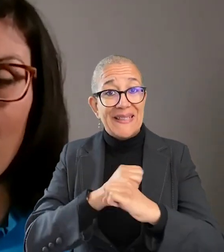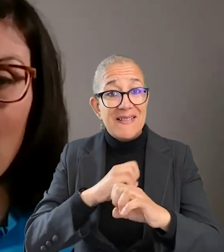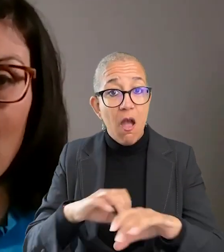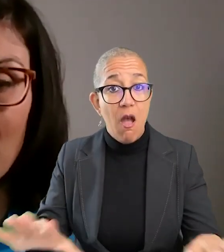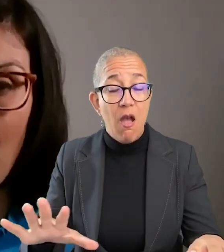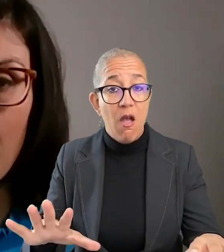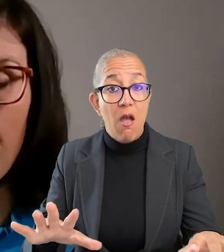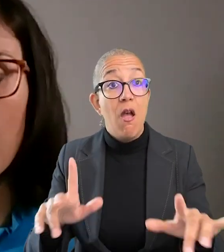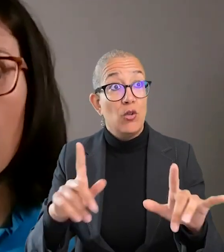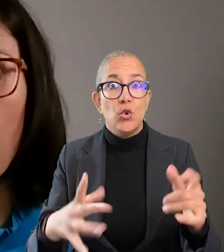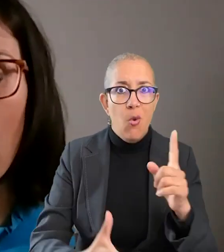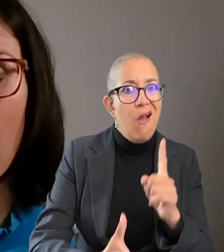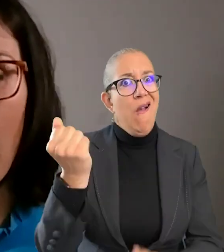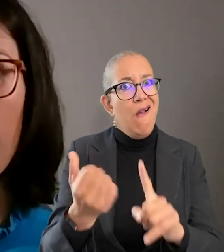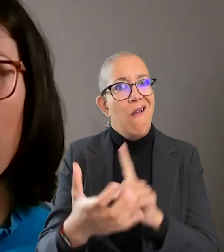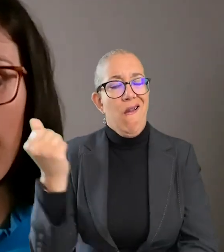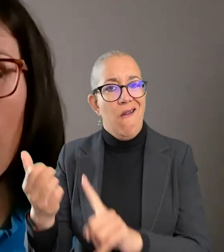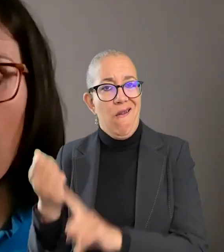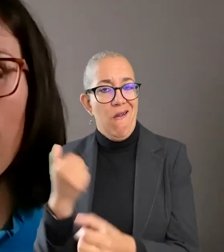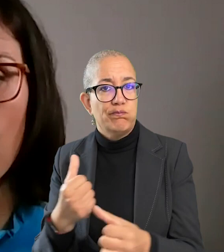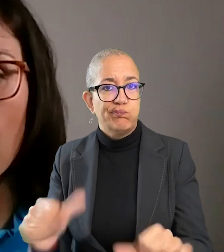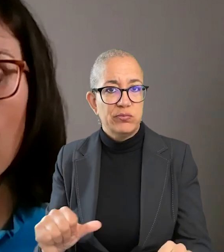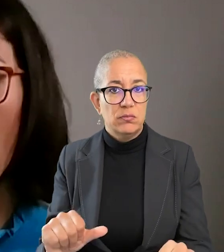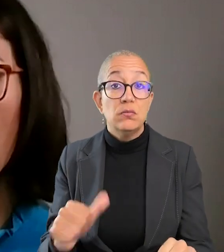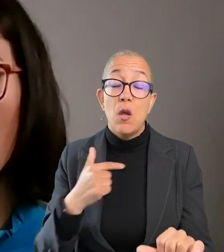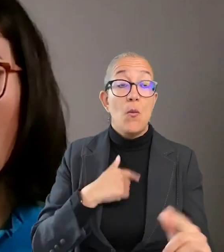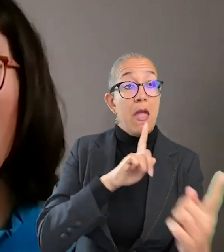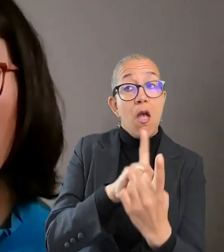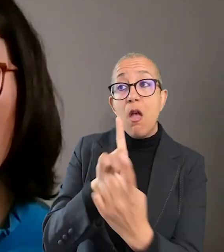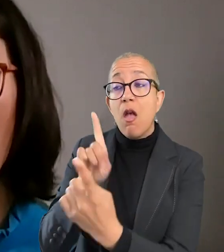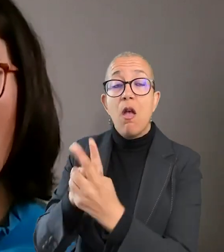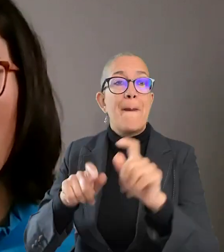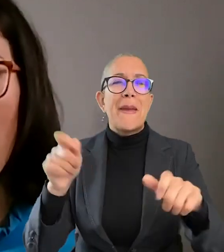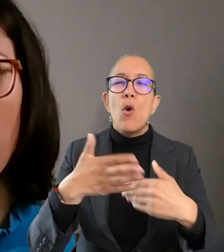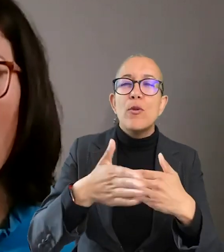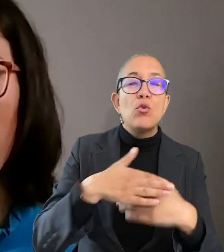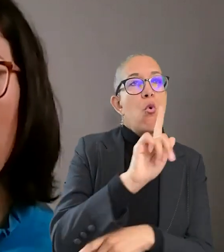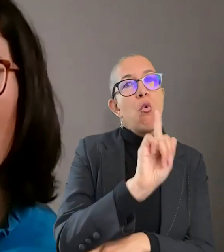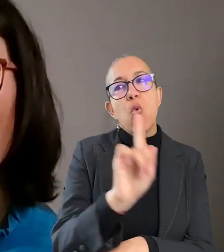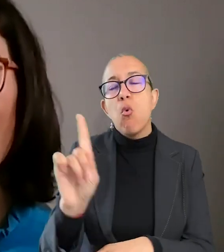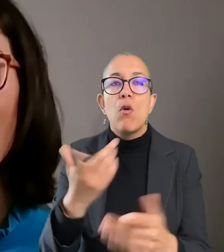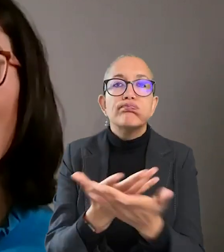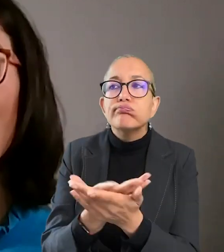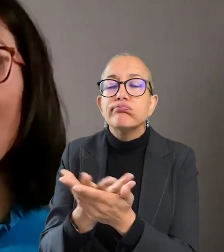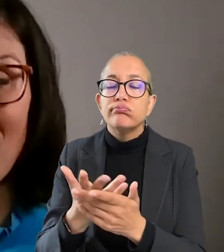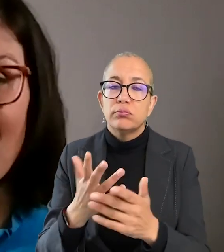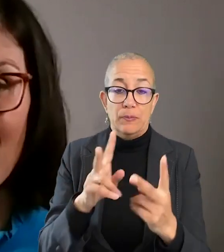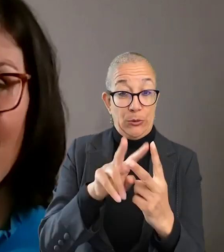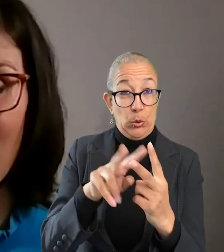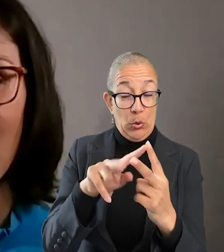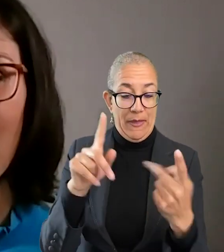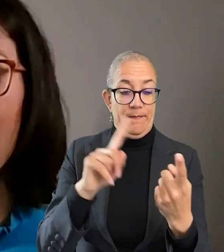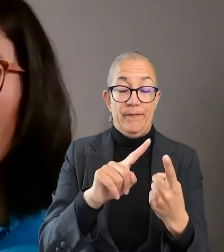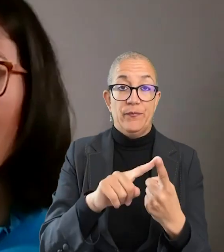stuff done. Because what I was hearing on the doors was two things. First of all, people don't trust